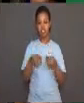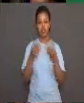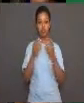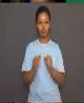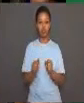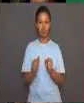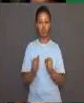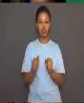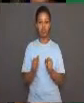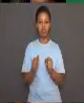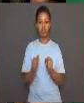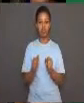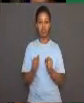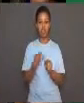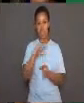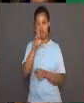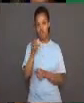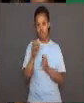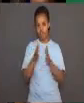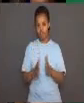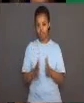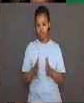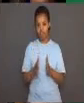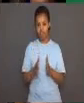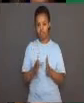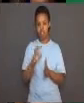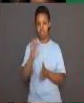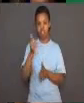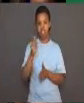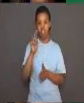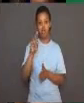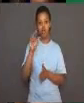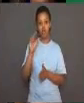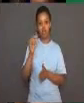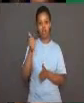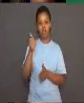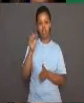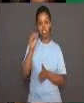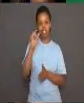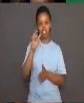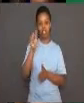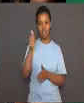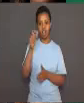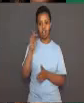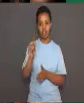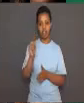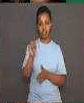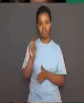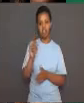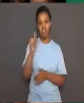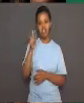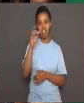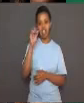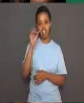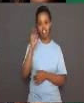are African, Caucasian, Asian,